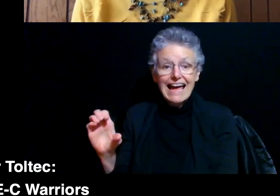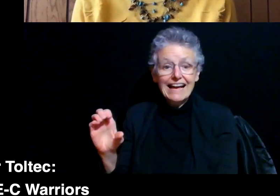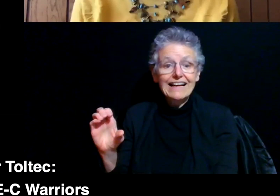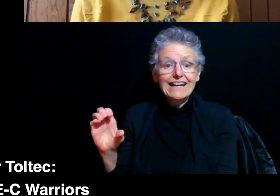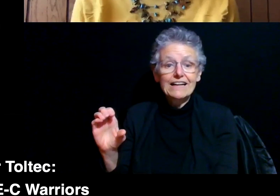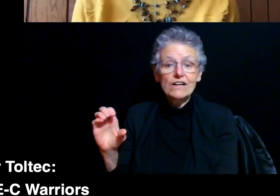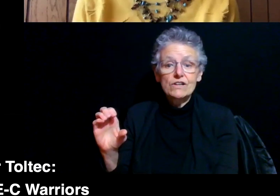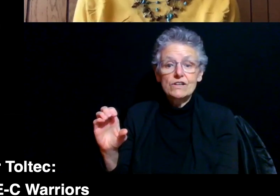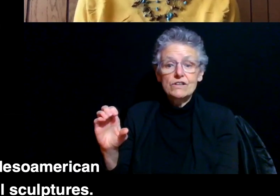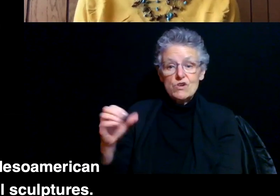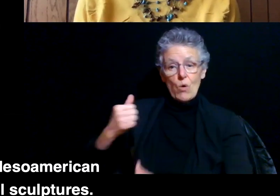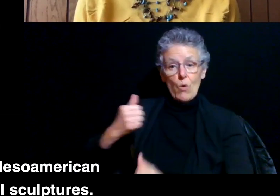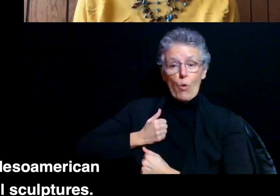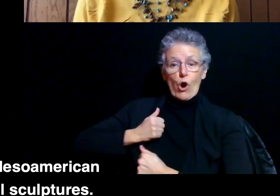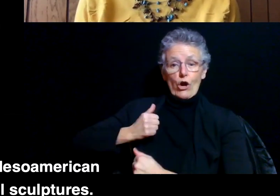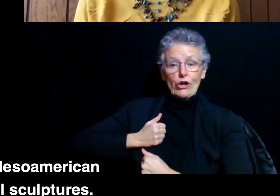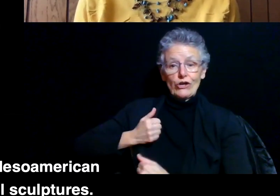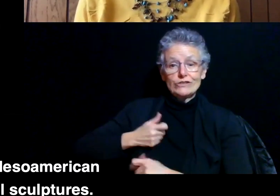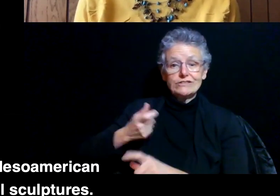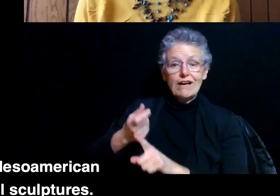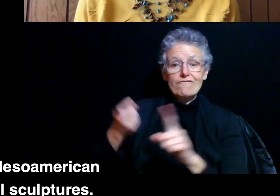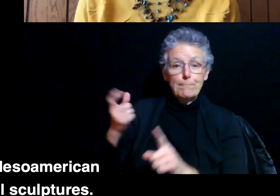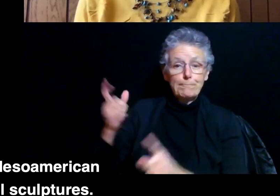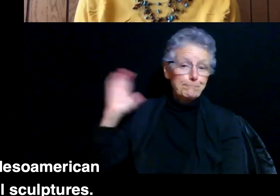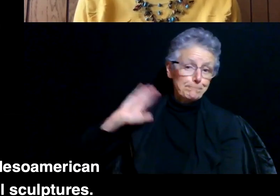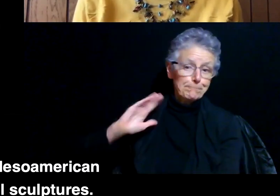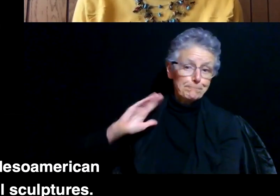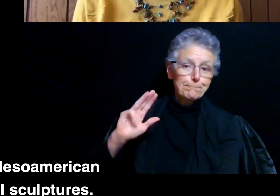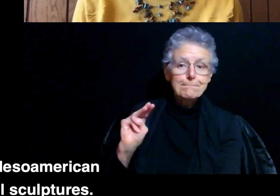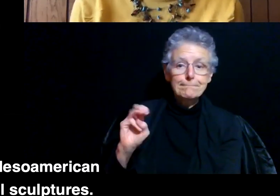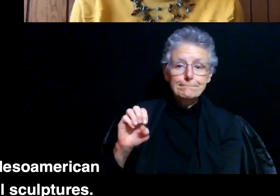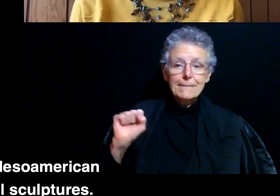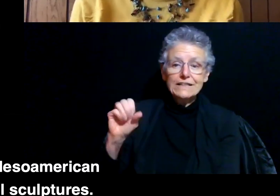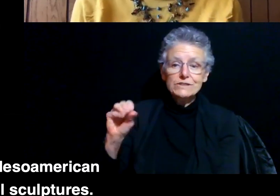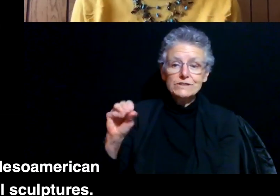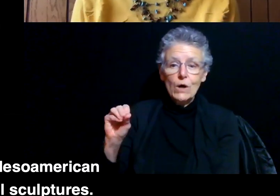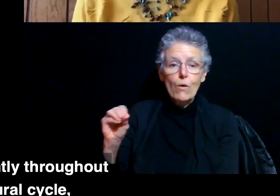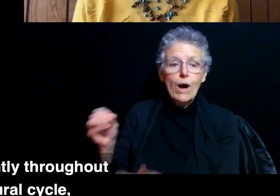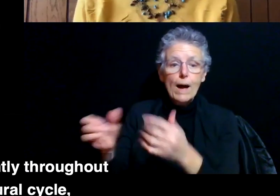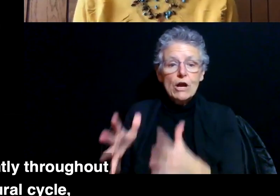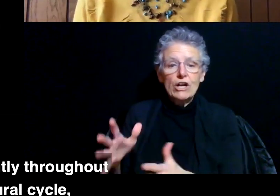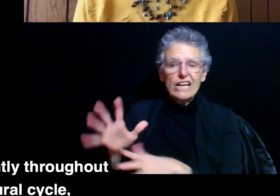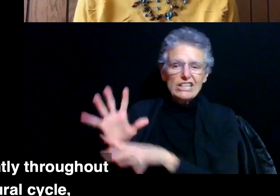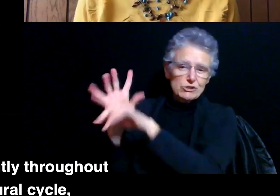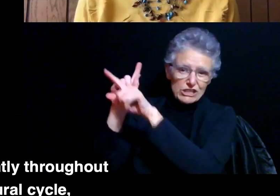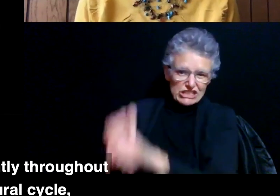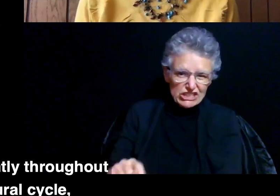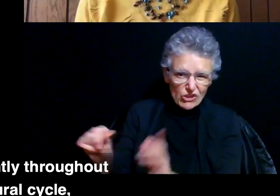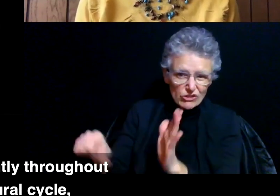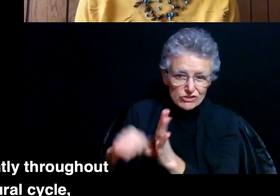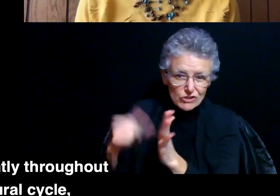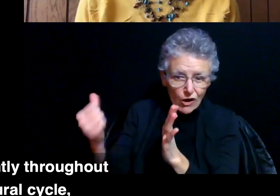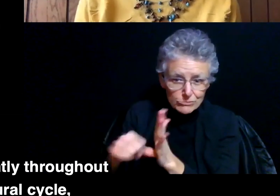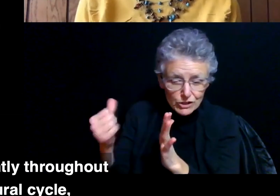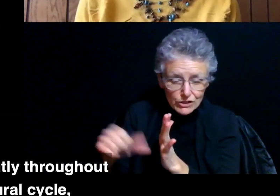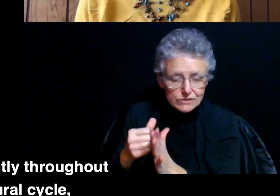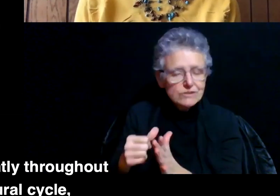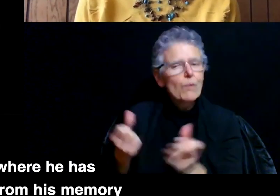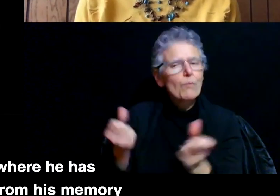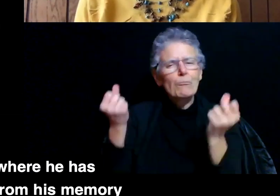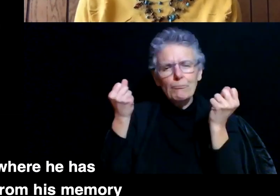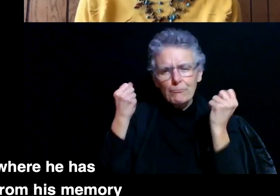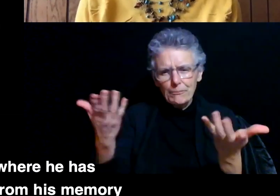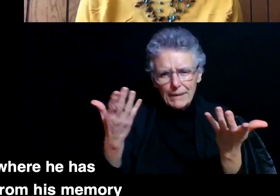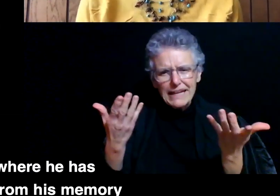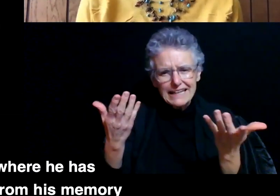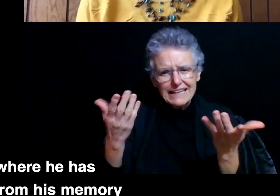Toltec warriors from the Mesoamerican traditional sculptures. So frequently throughout the mural cycle,